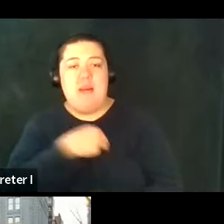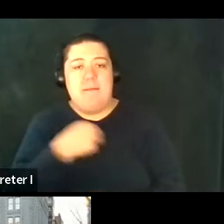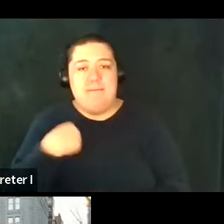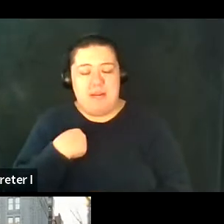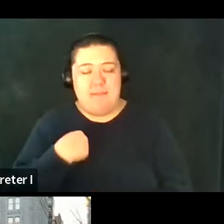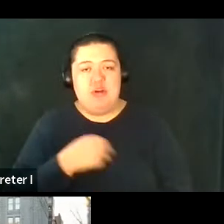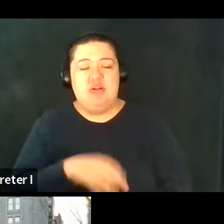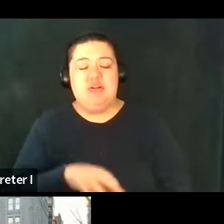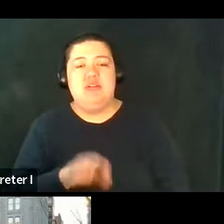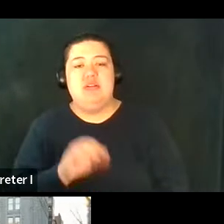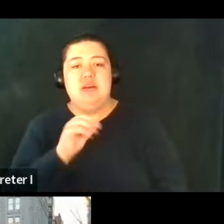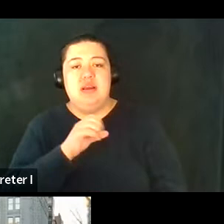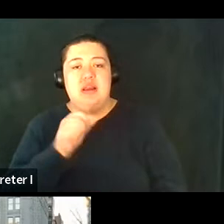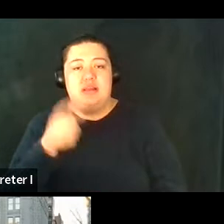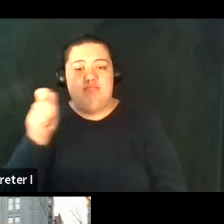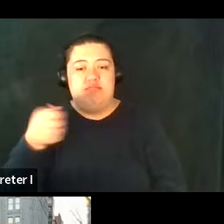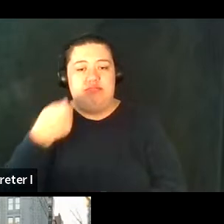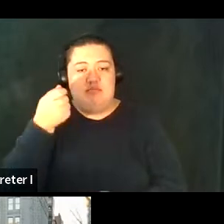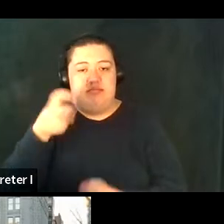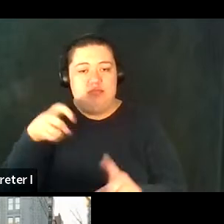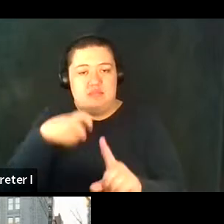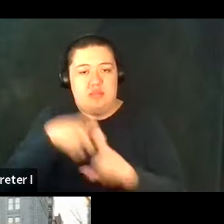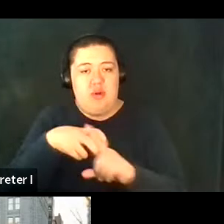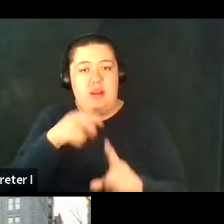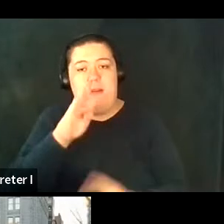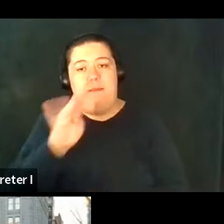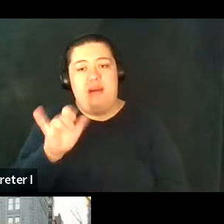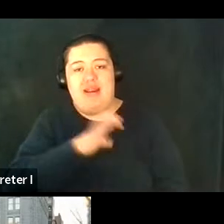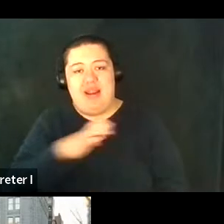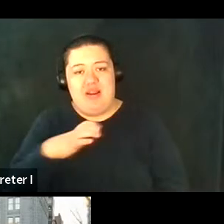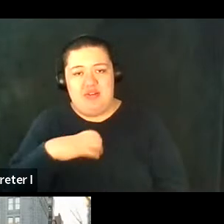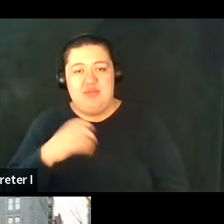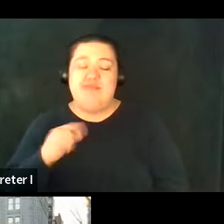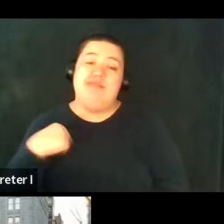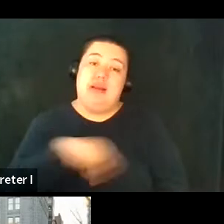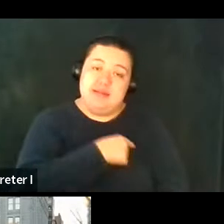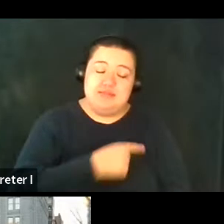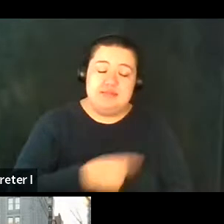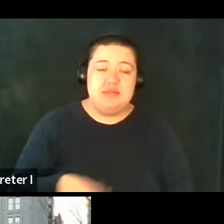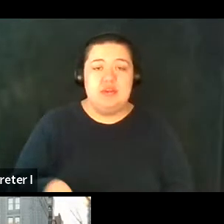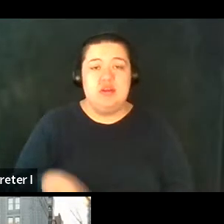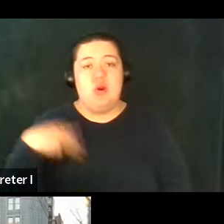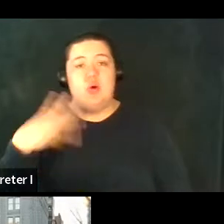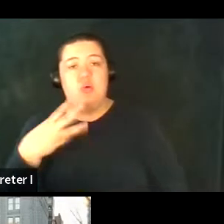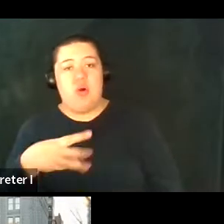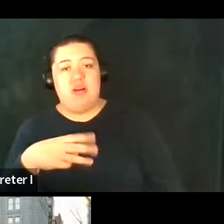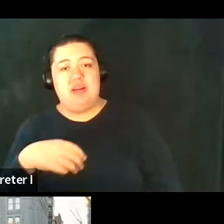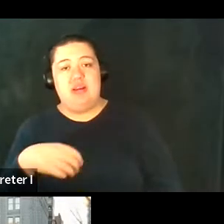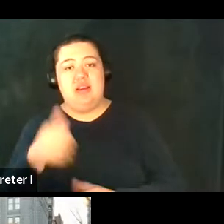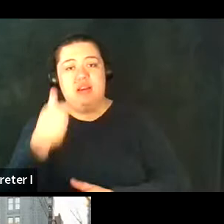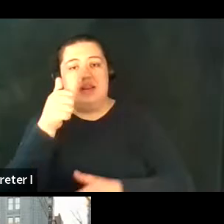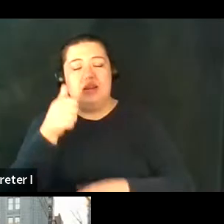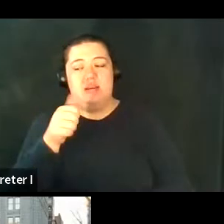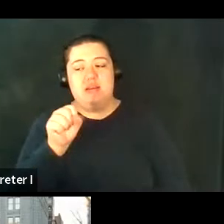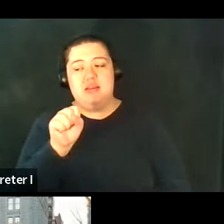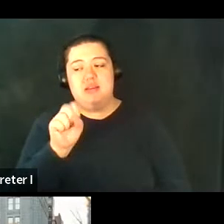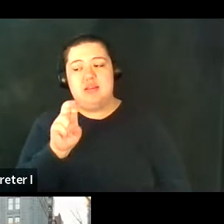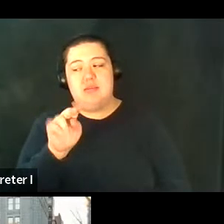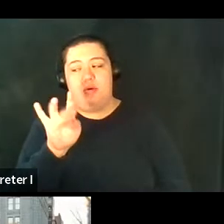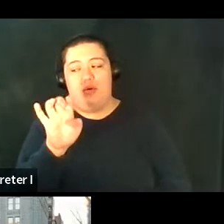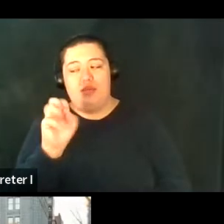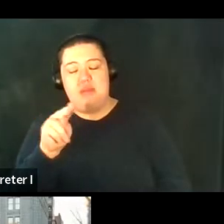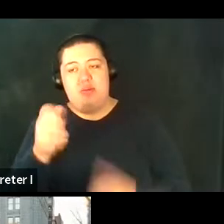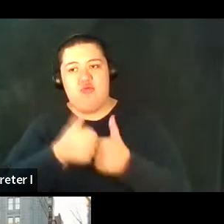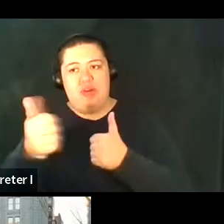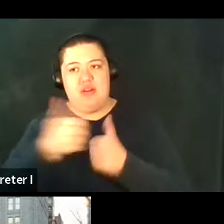non-voting, are appointed by the council. Obviously, that's us, the Washington Suburban Transit Commission, the Northern Virginia